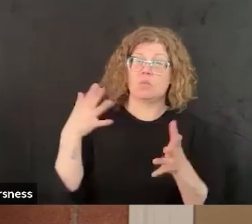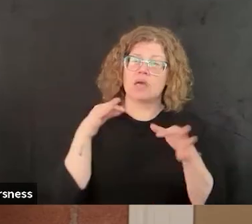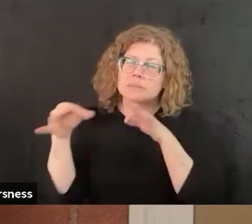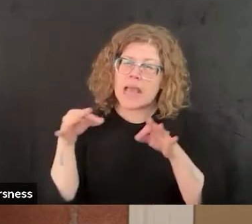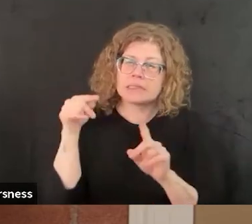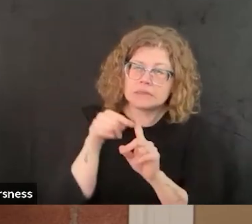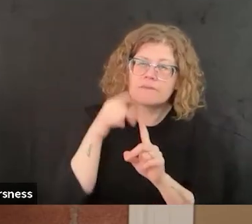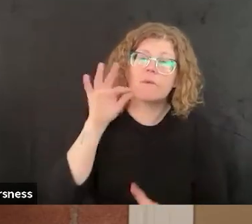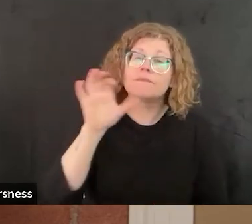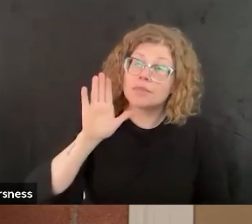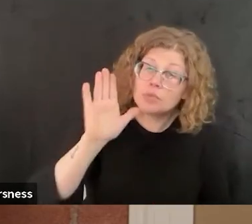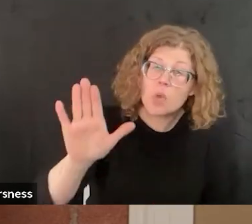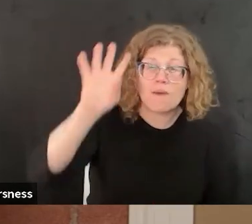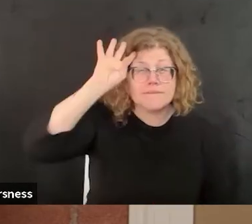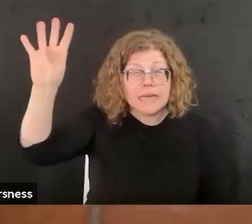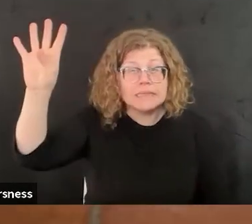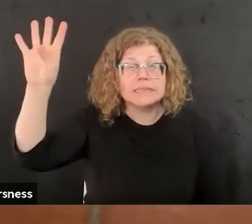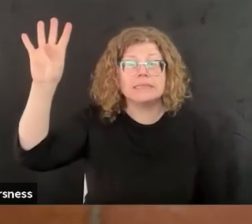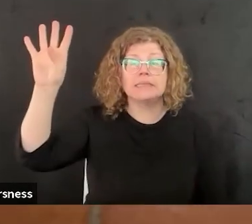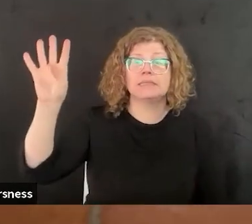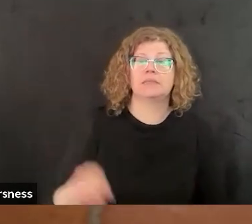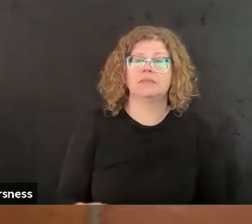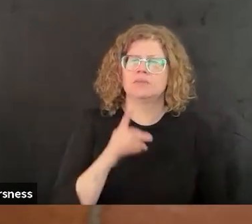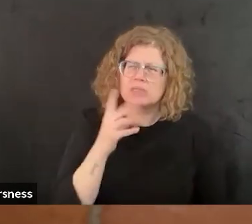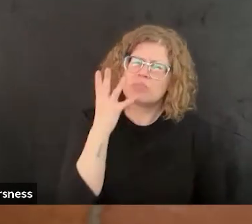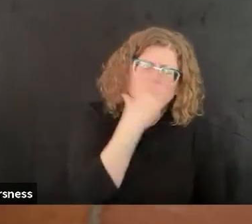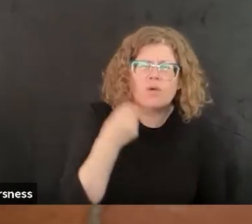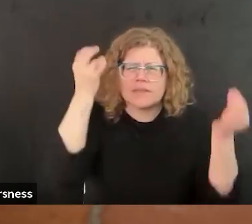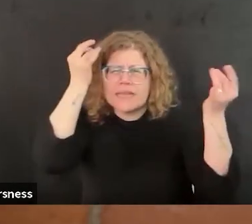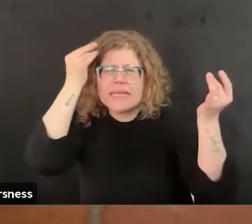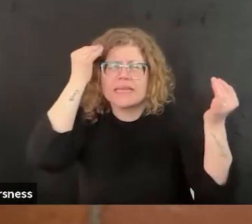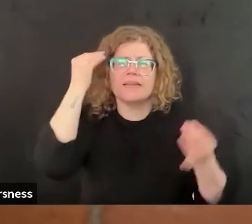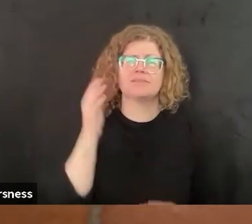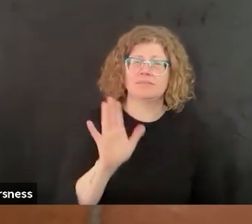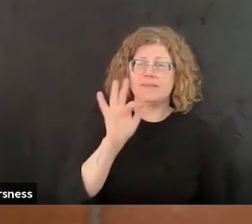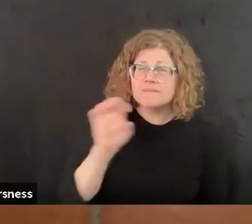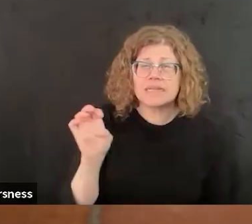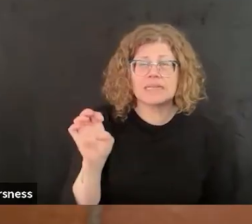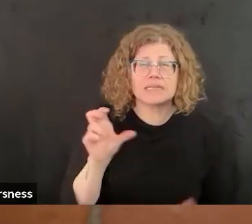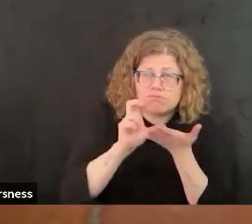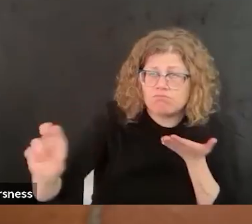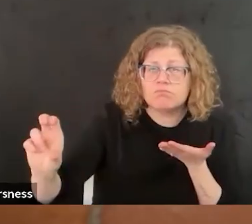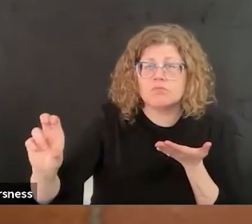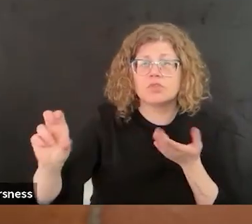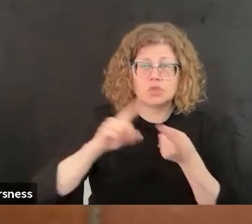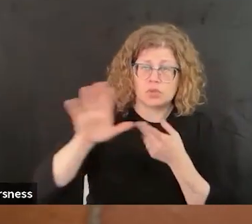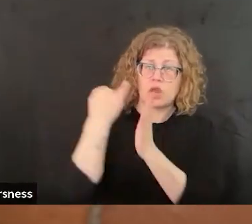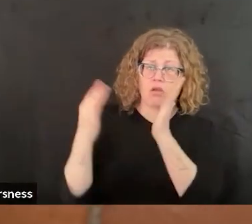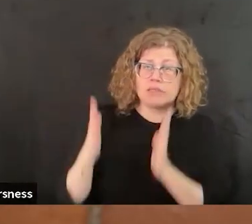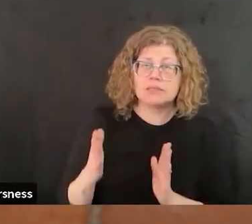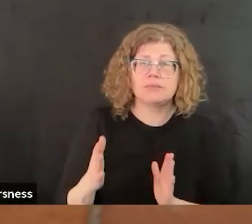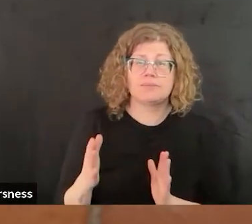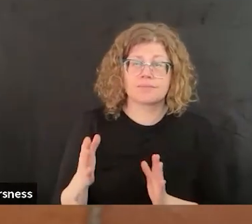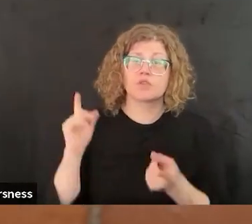are the fees for your brilliant mind. The artist fee is the amount of money that is delivered to the artist directly for